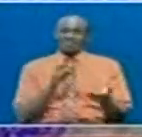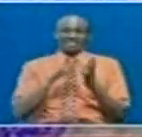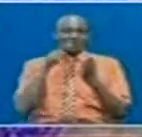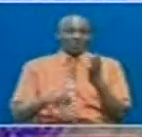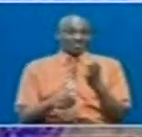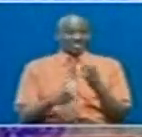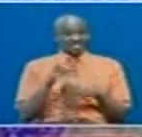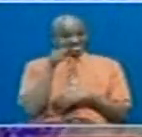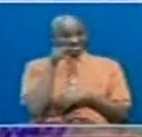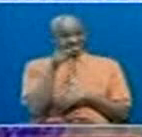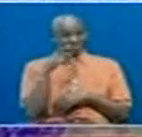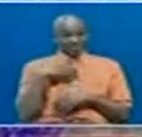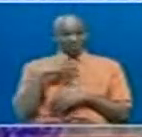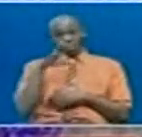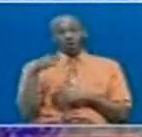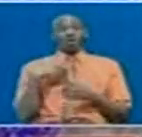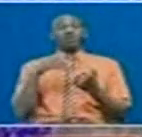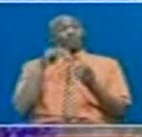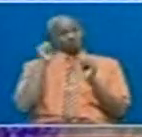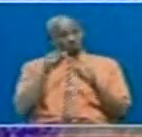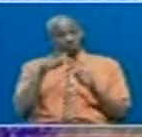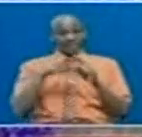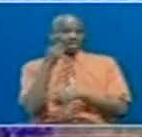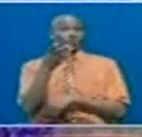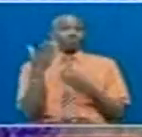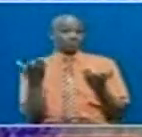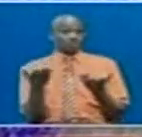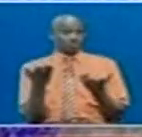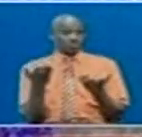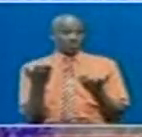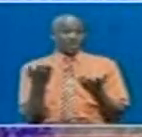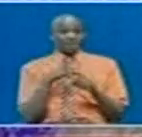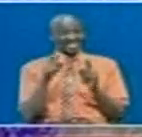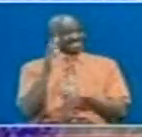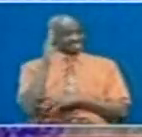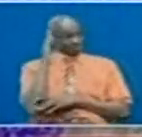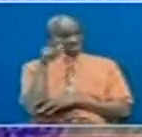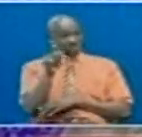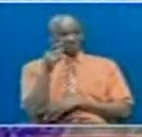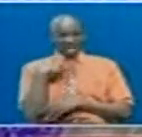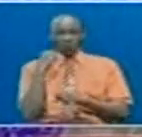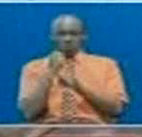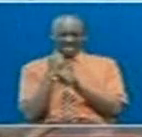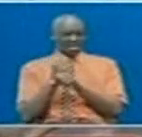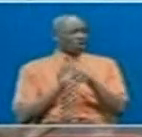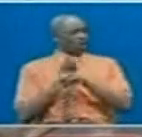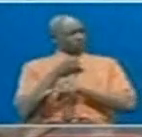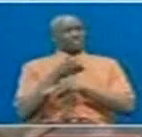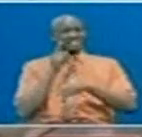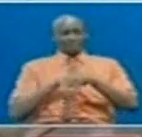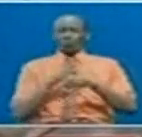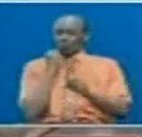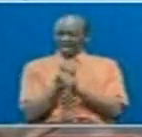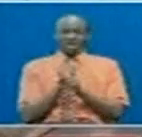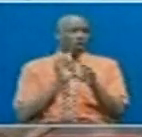means that everyone is vulnerable to them. Now, our security forces are working overtime. They're working